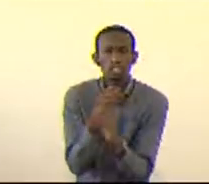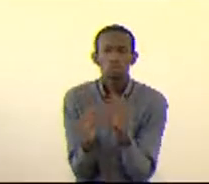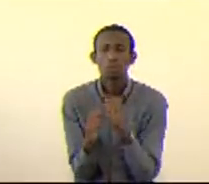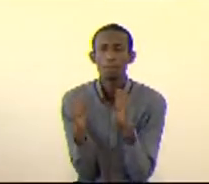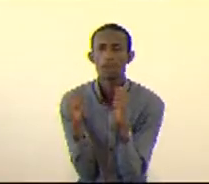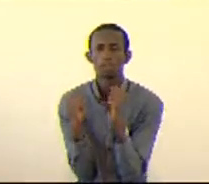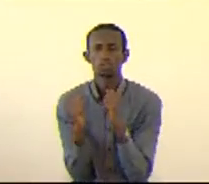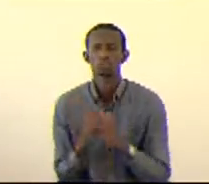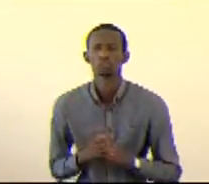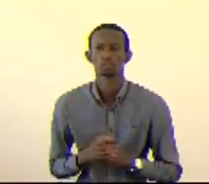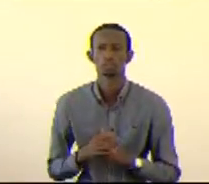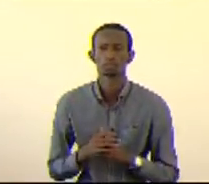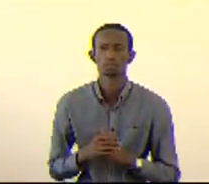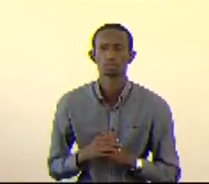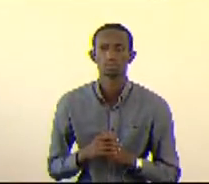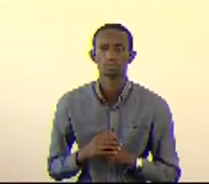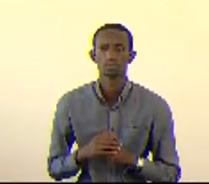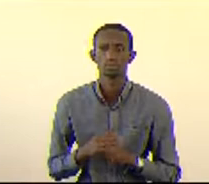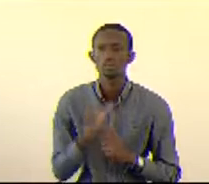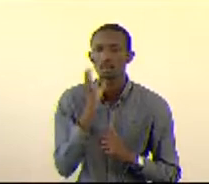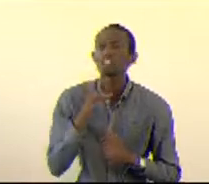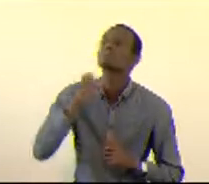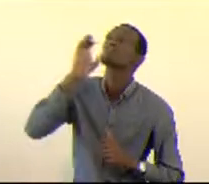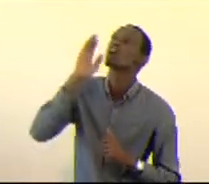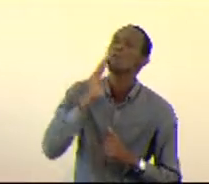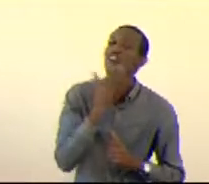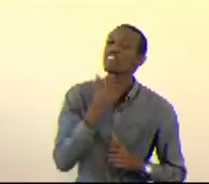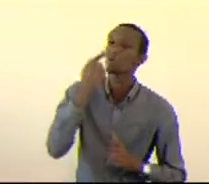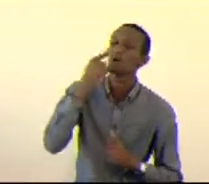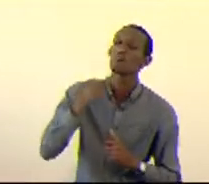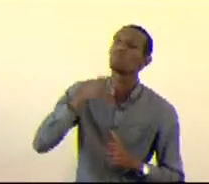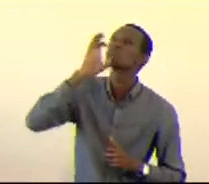Maybe I should drink some water, then you can also look at the liquid state of water.